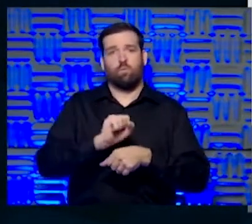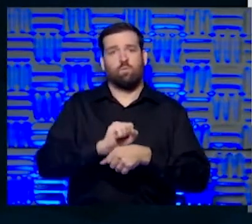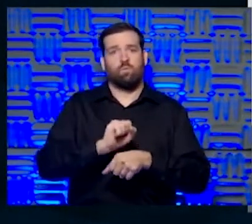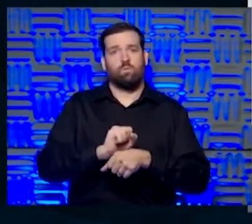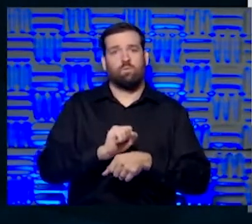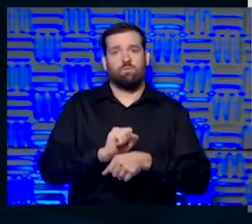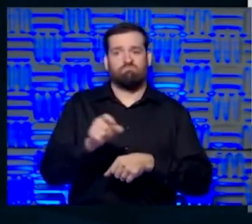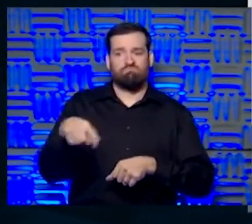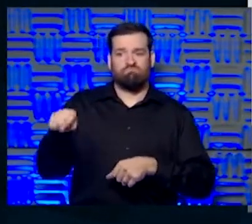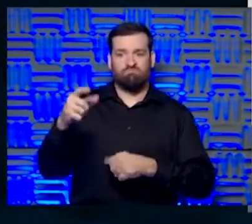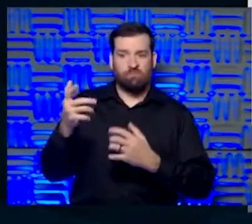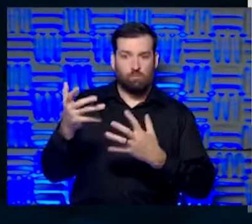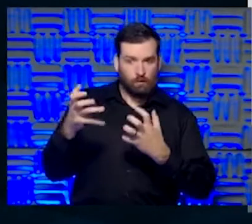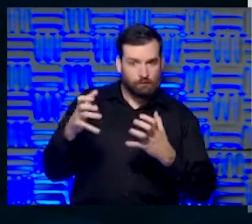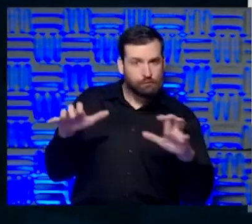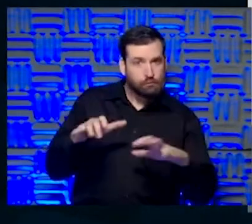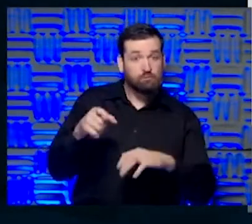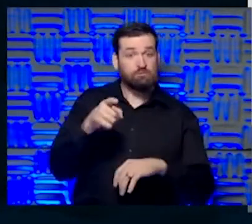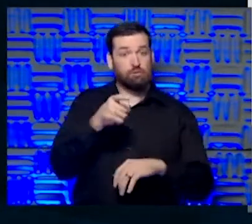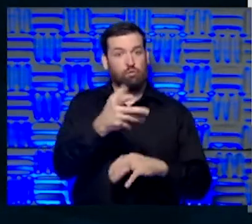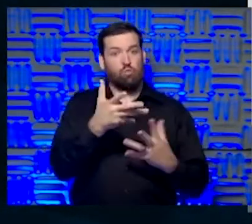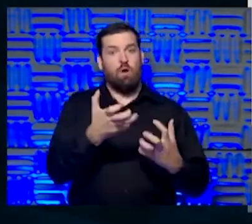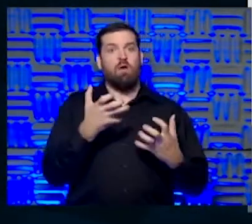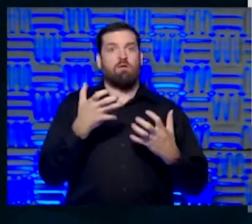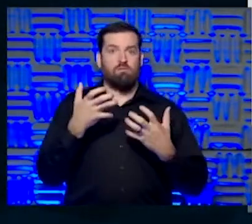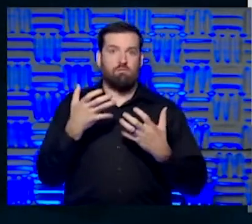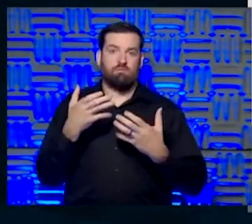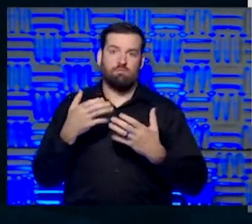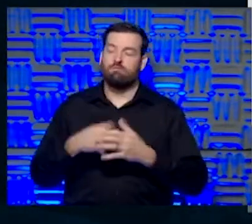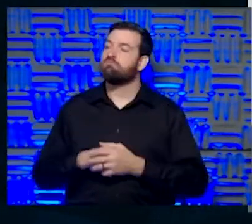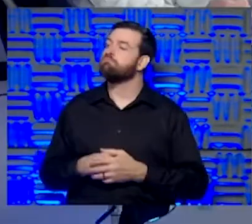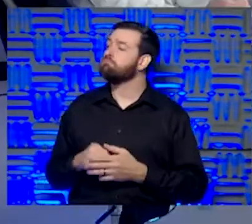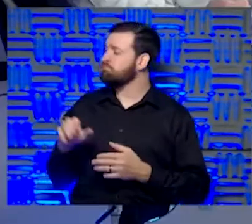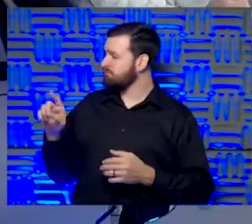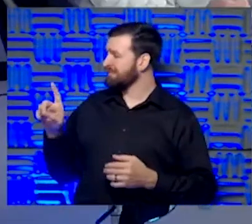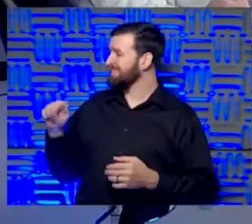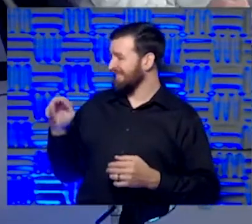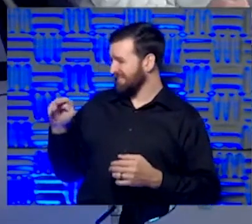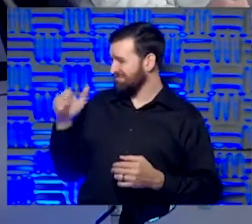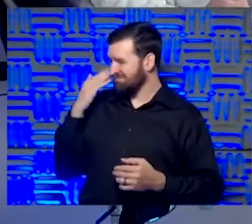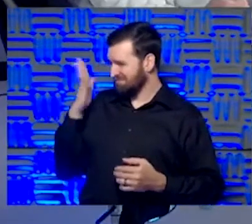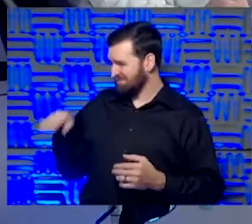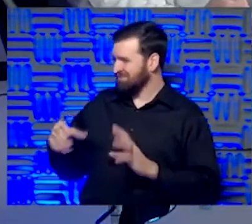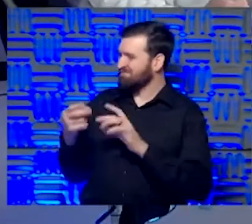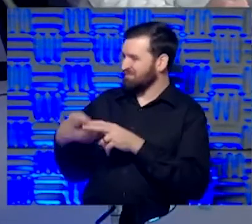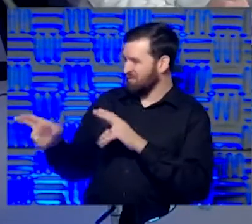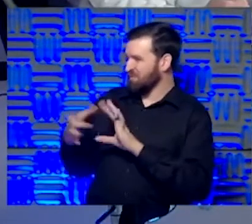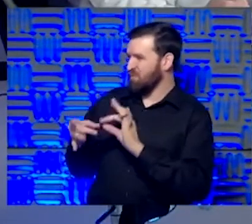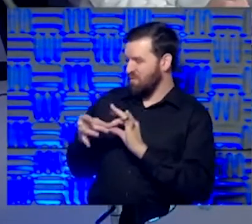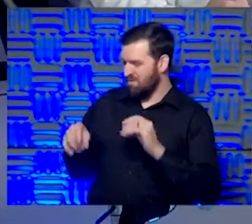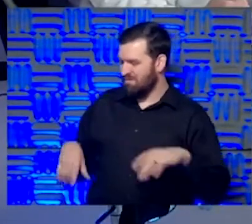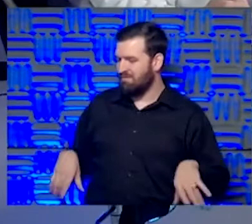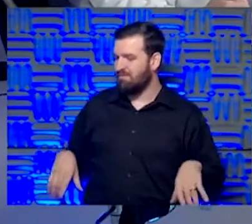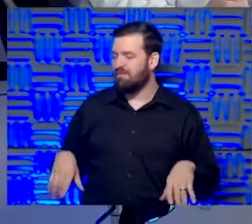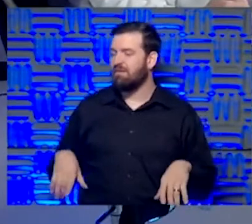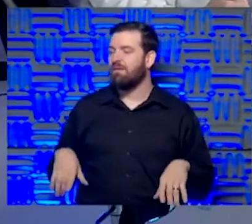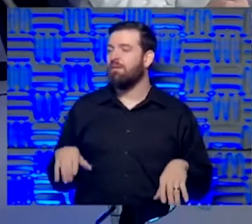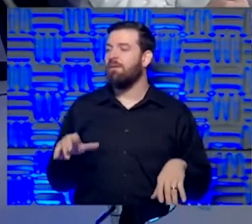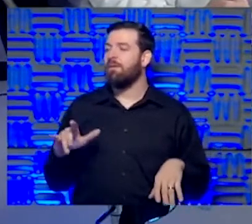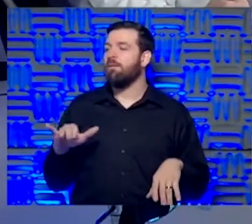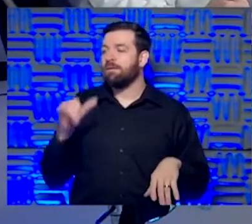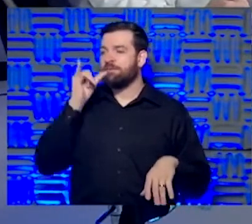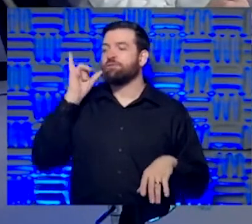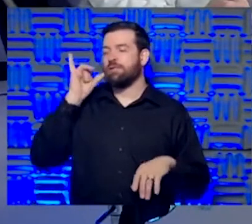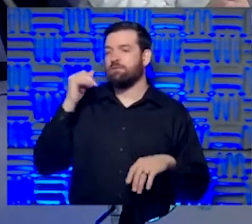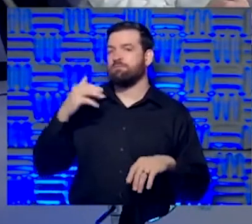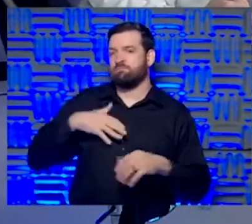they want to do and that you would like to have done. Dana, the quick story here. Yesterday, my